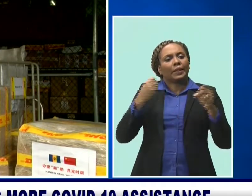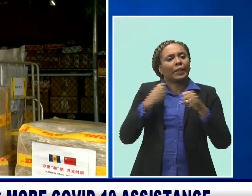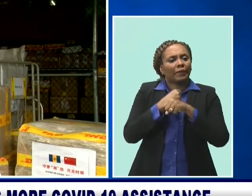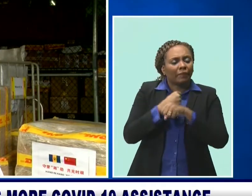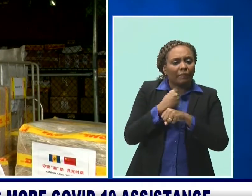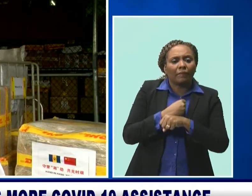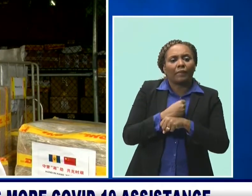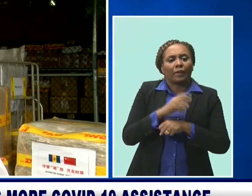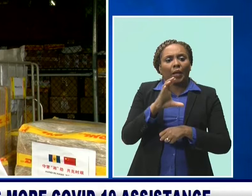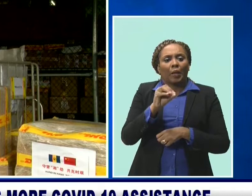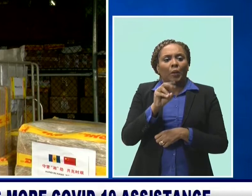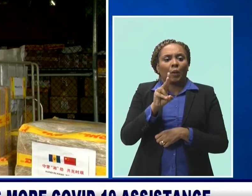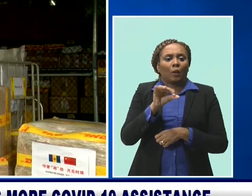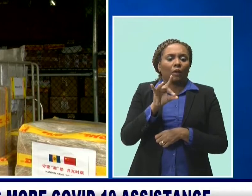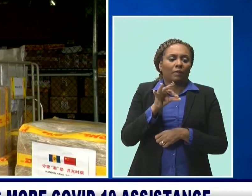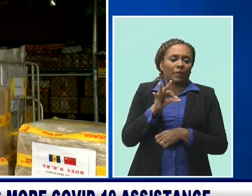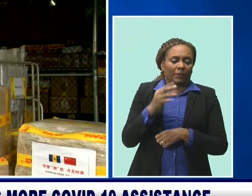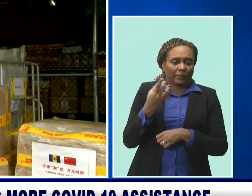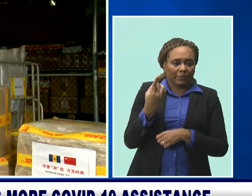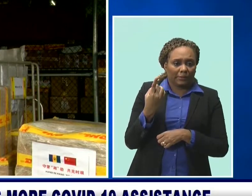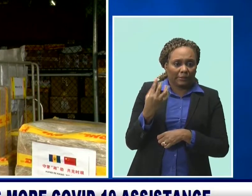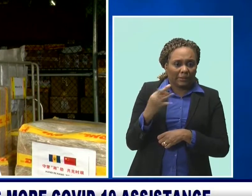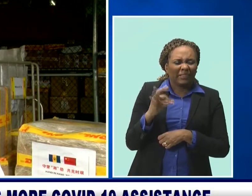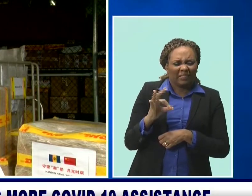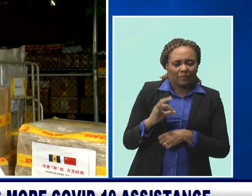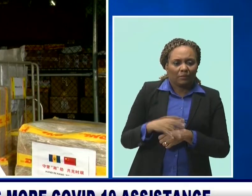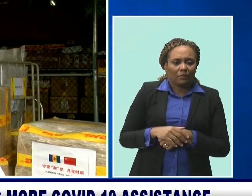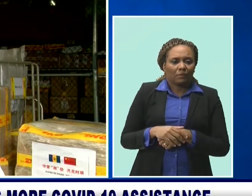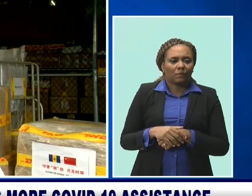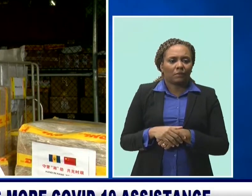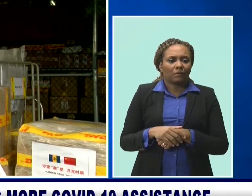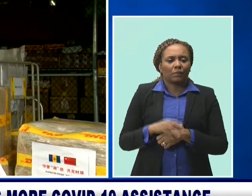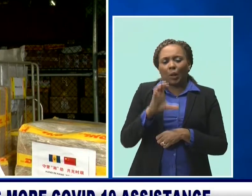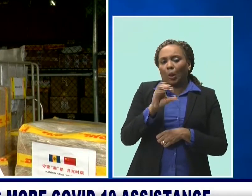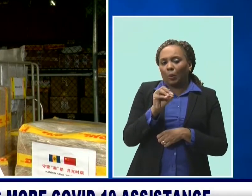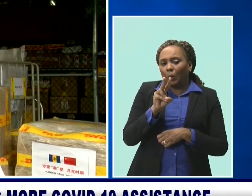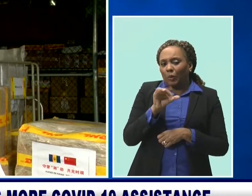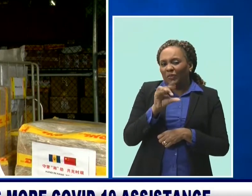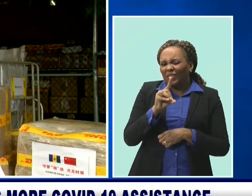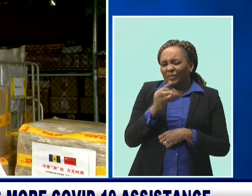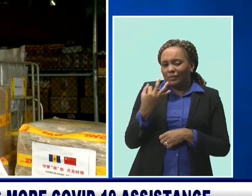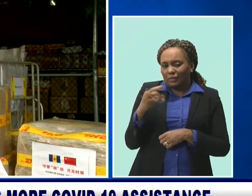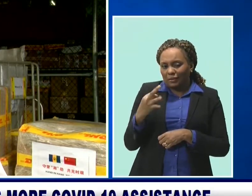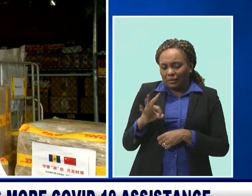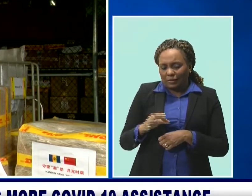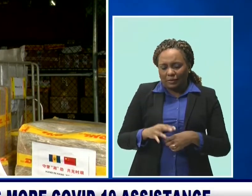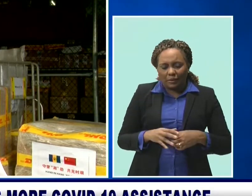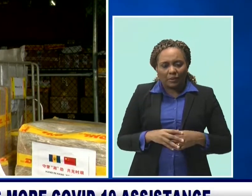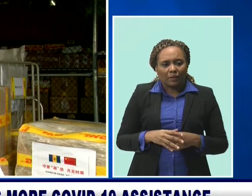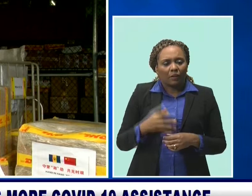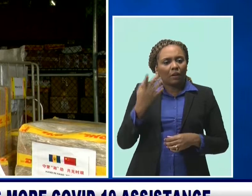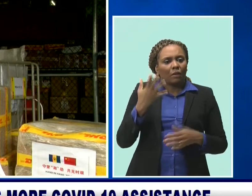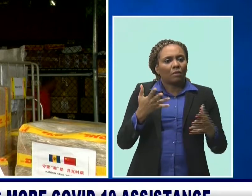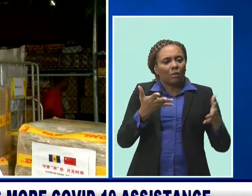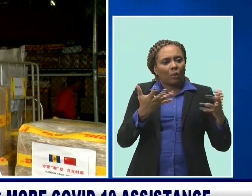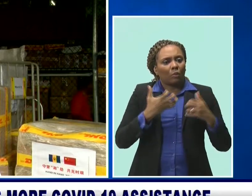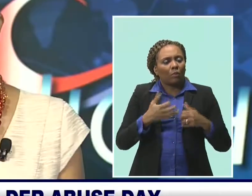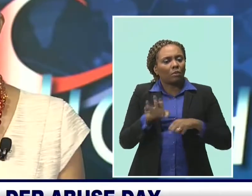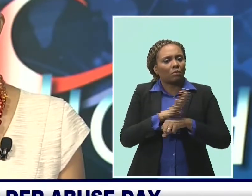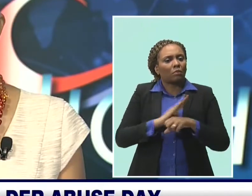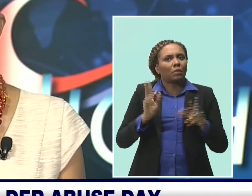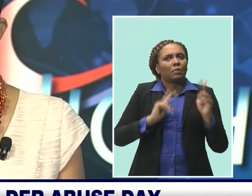terms of our capacity to continue to deal with COVID-19 for the benefit of the people of